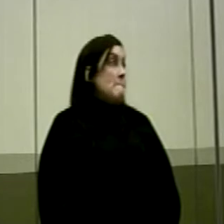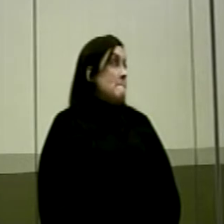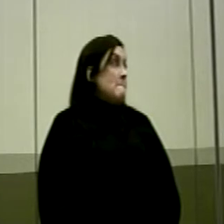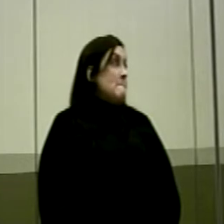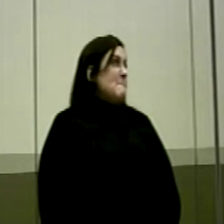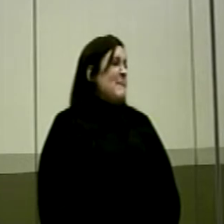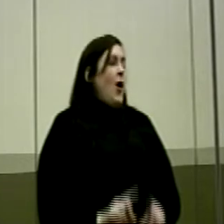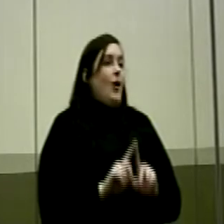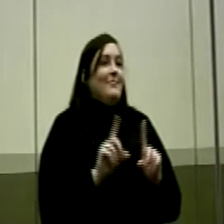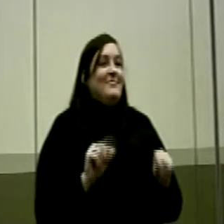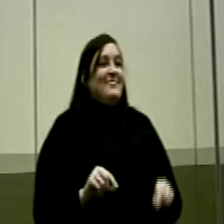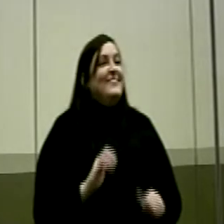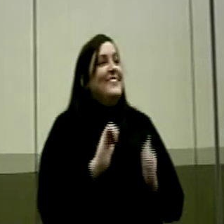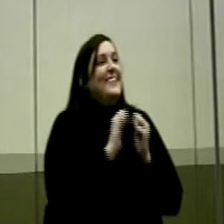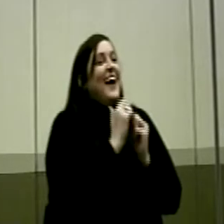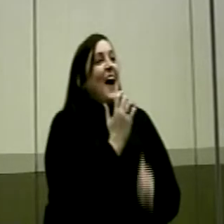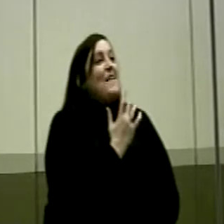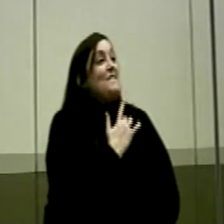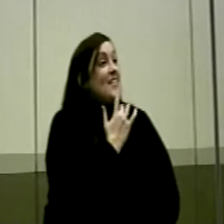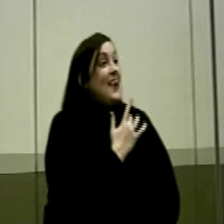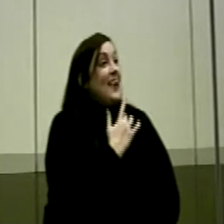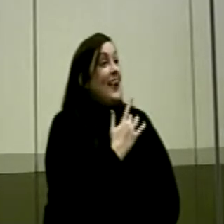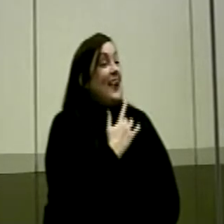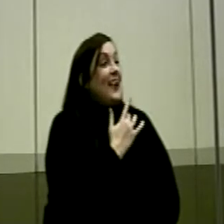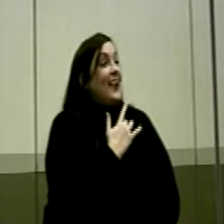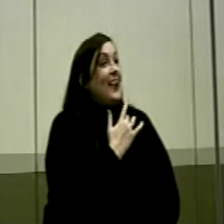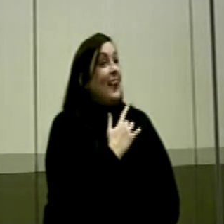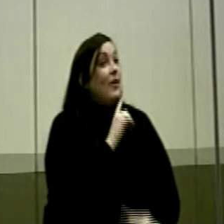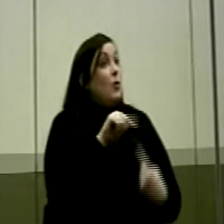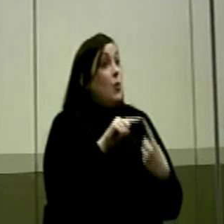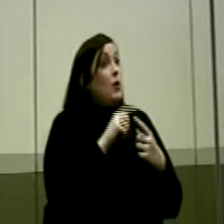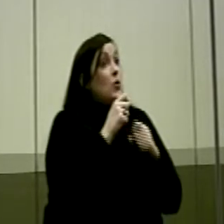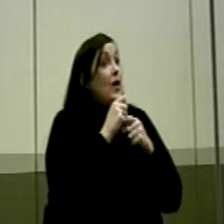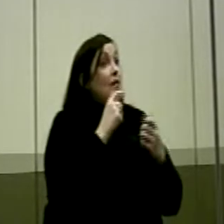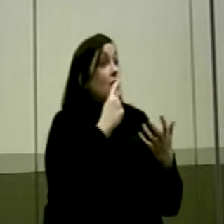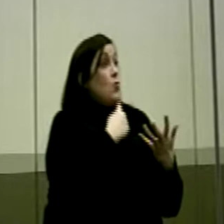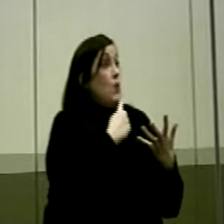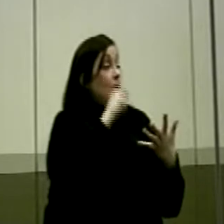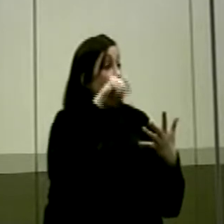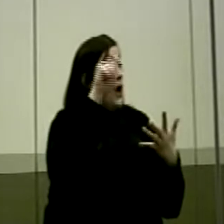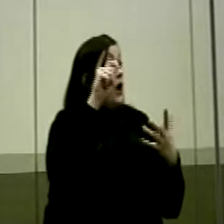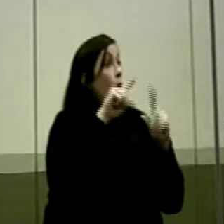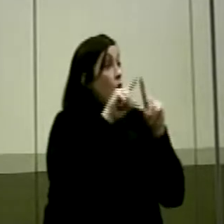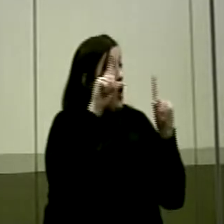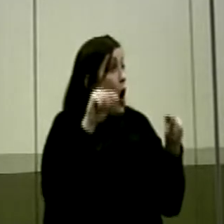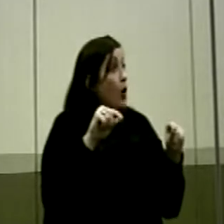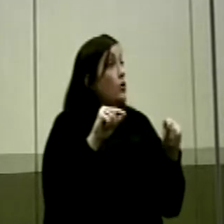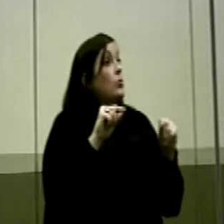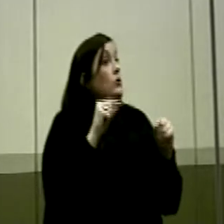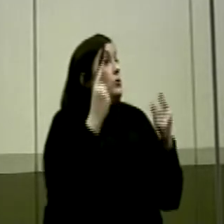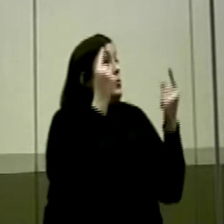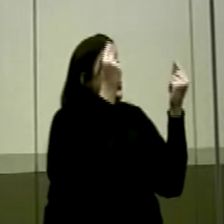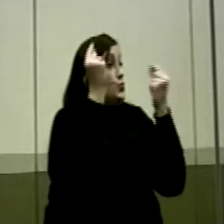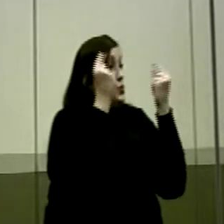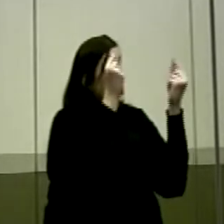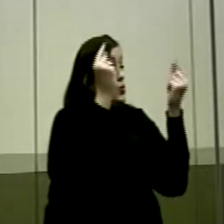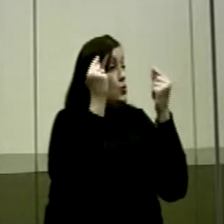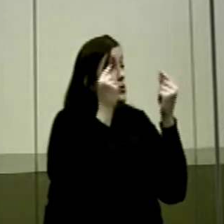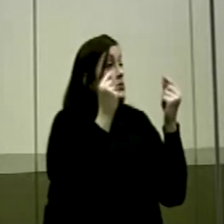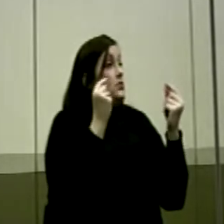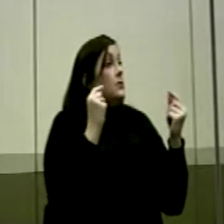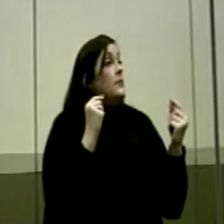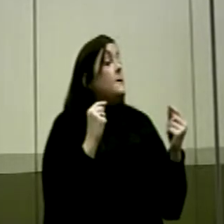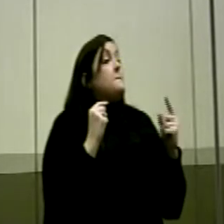how you're feeling when you've got the red check or the car move, what you need to do, like